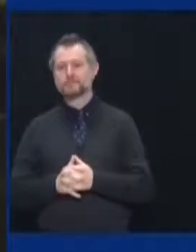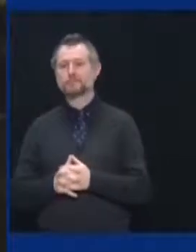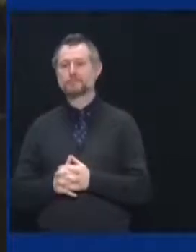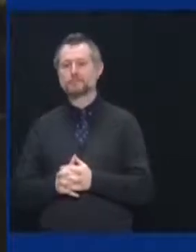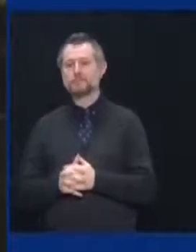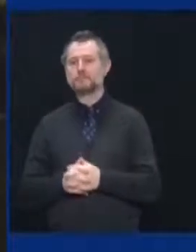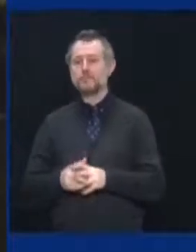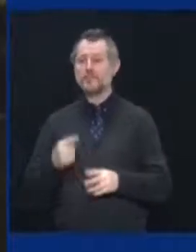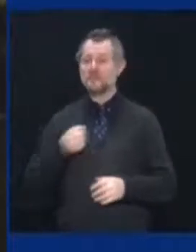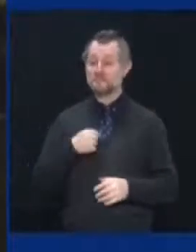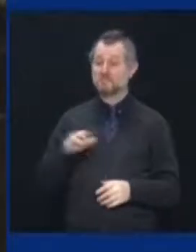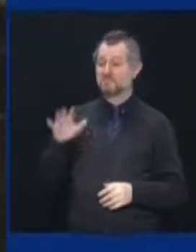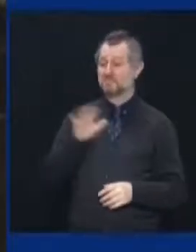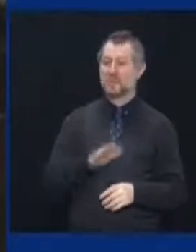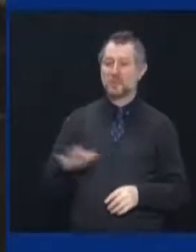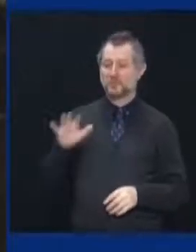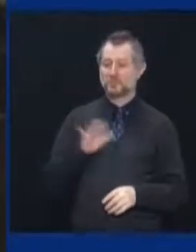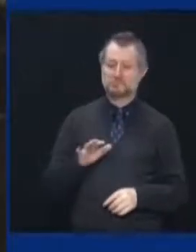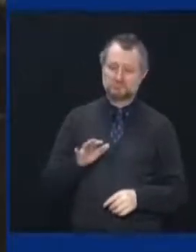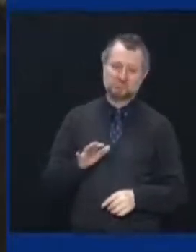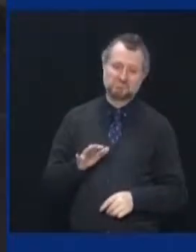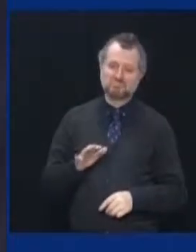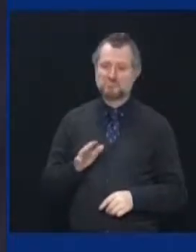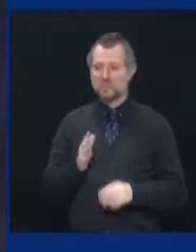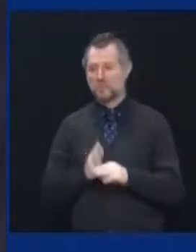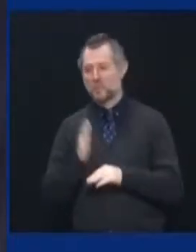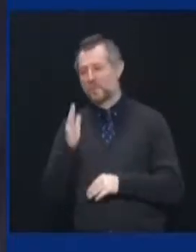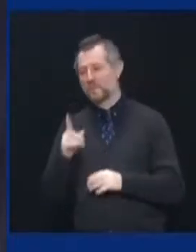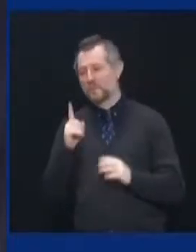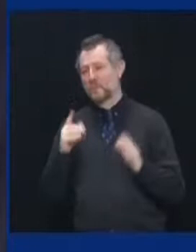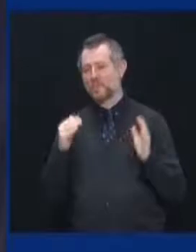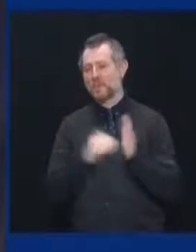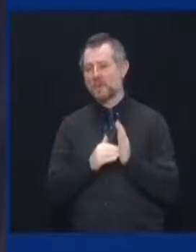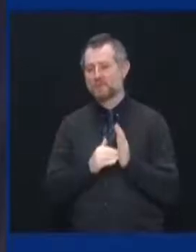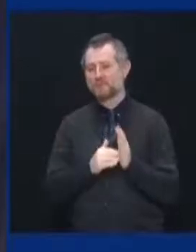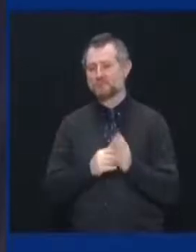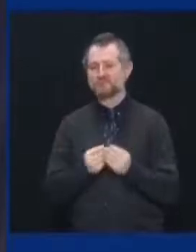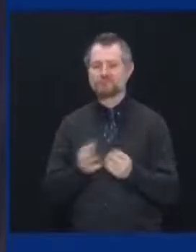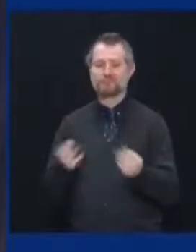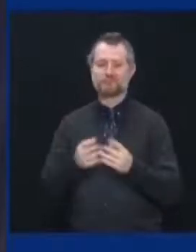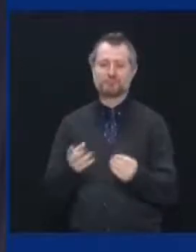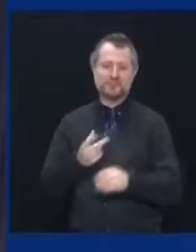about 1,000, we have over 1,000 distributors statewide.